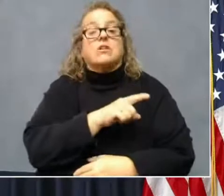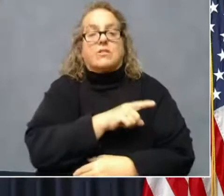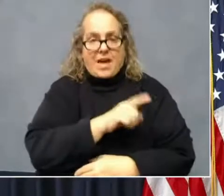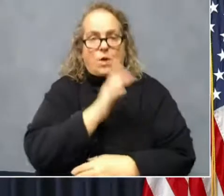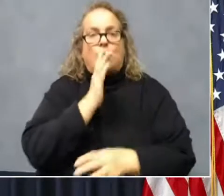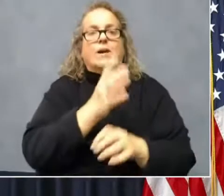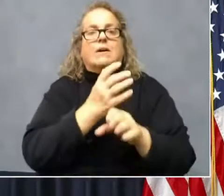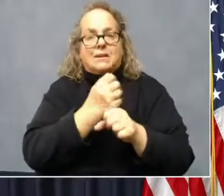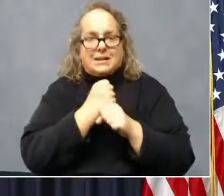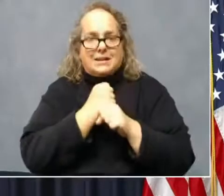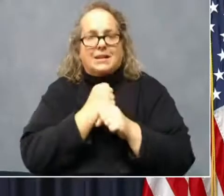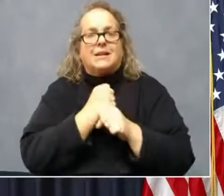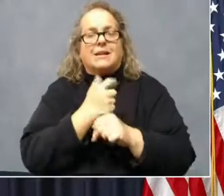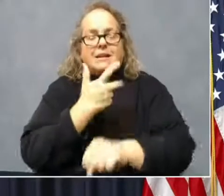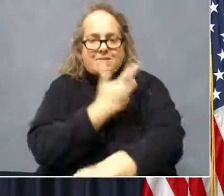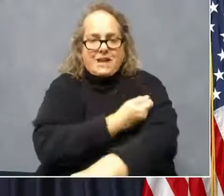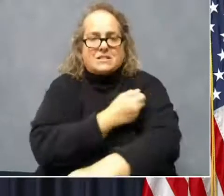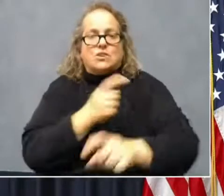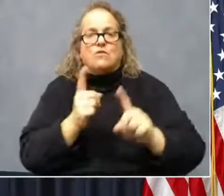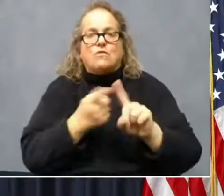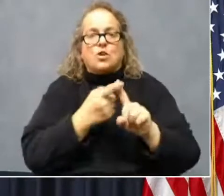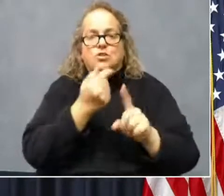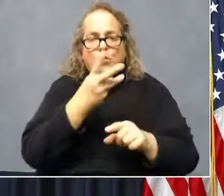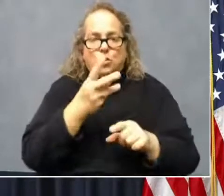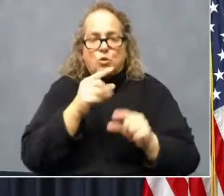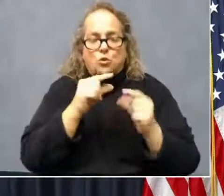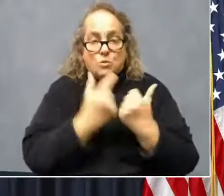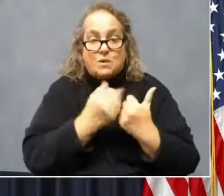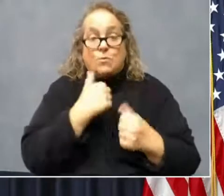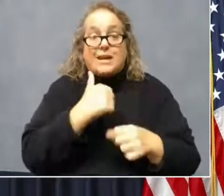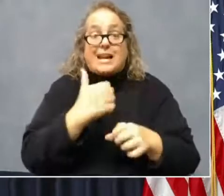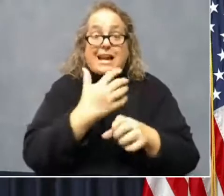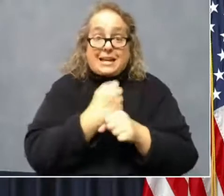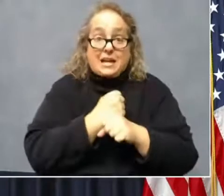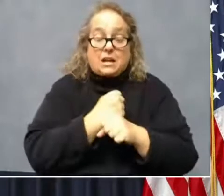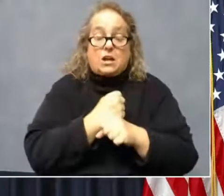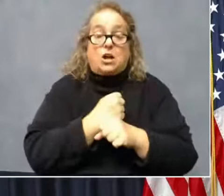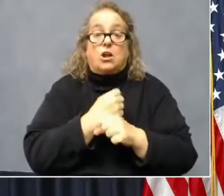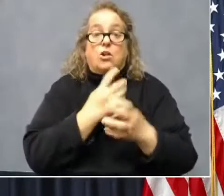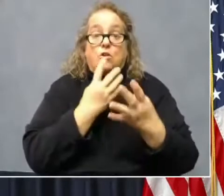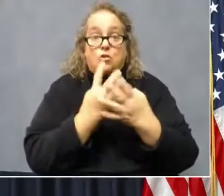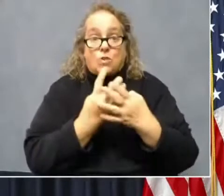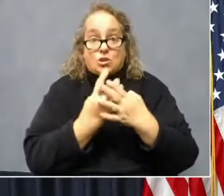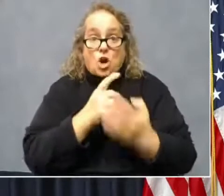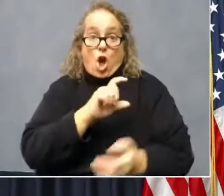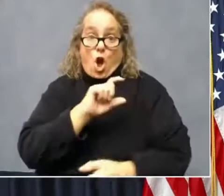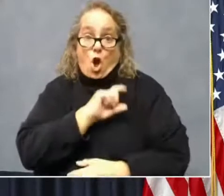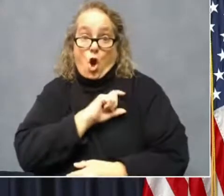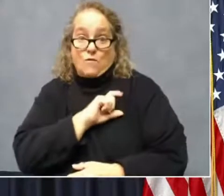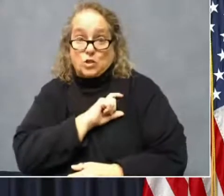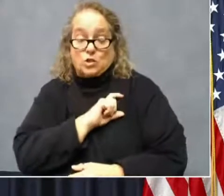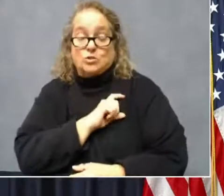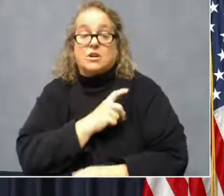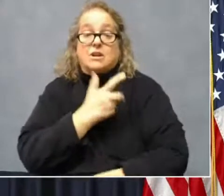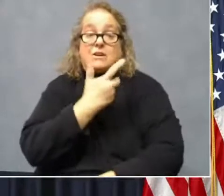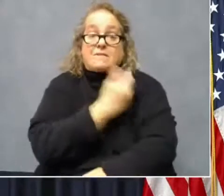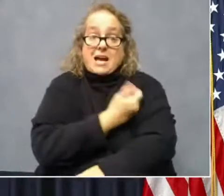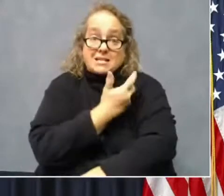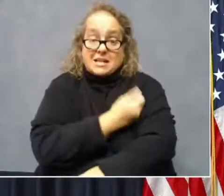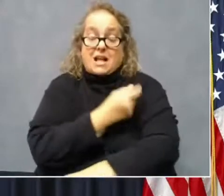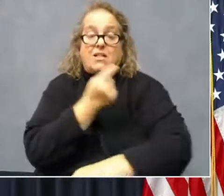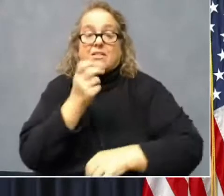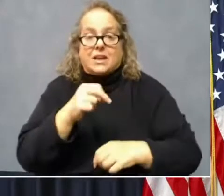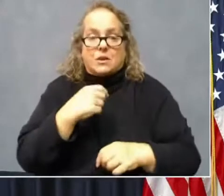and if we can get the corrections officers vaccinated, then hopefully we can